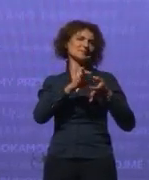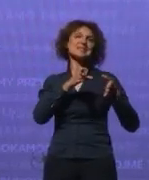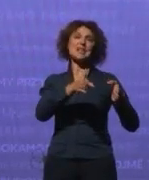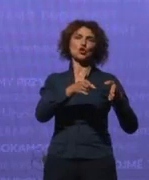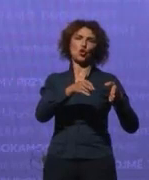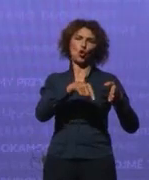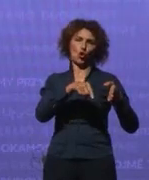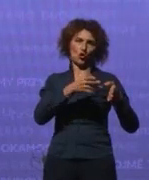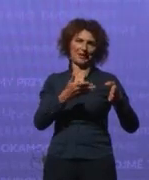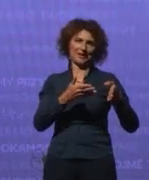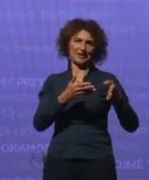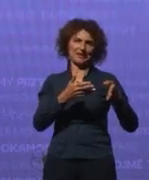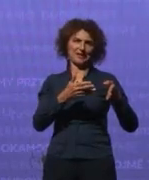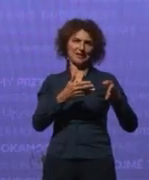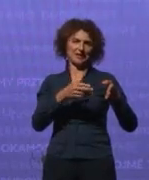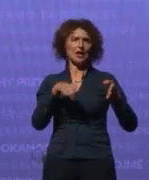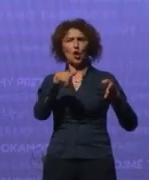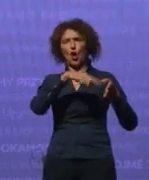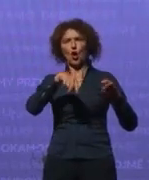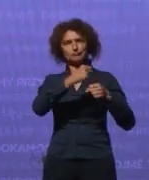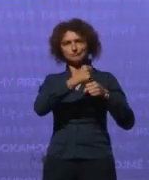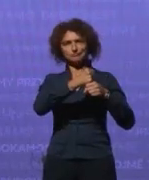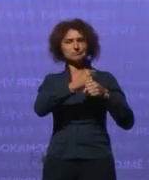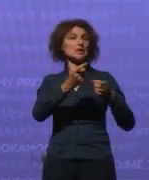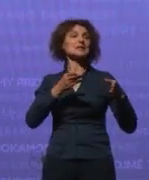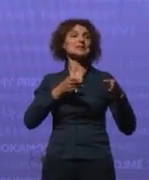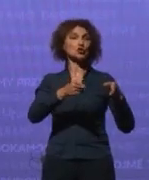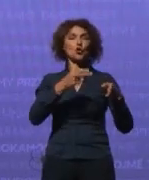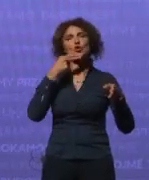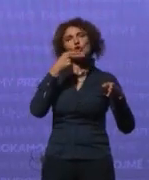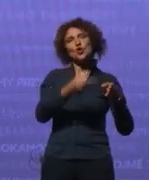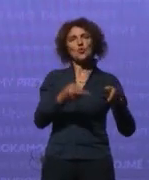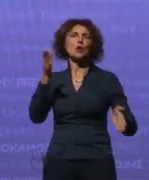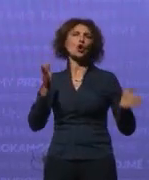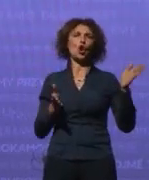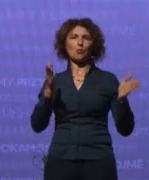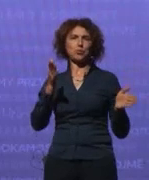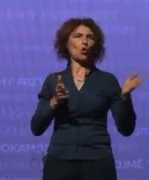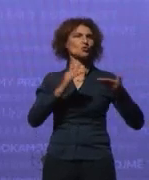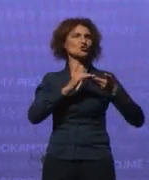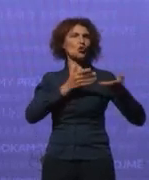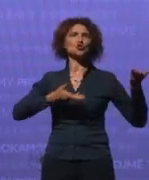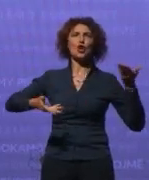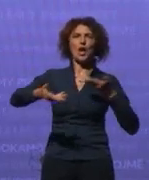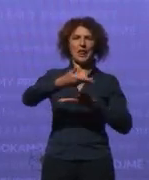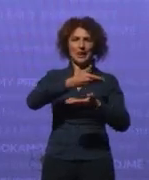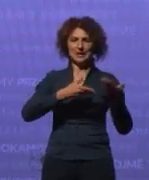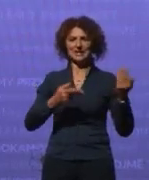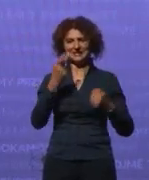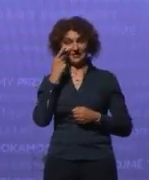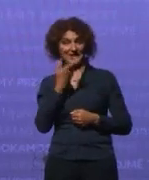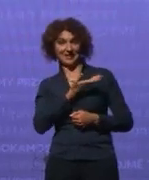vision that you will see here. The vision of having robots among us, helping us in daily